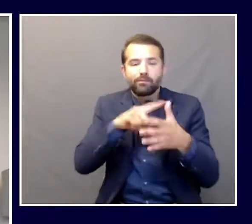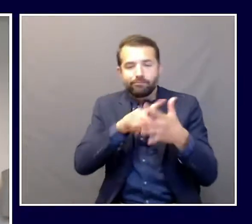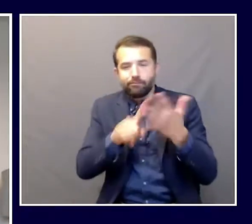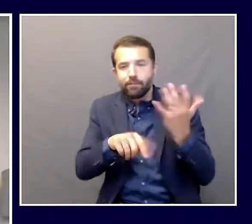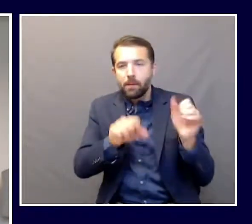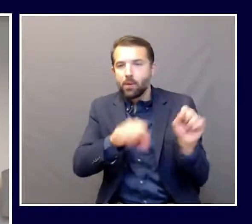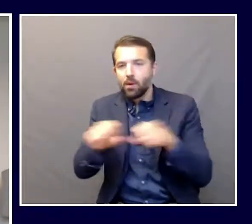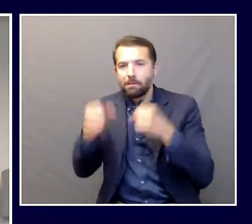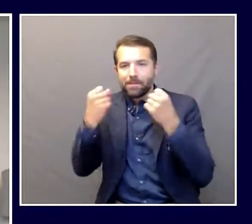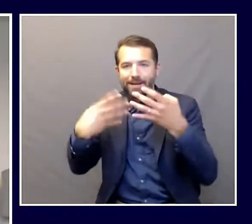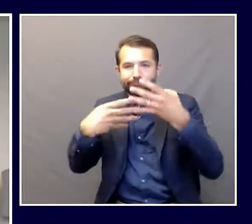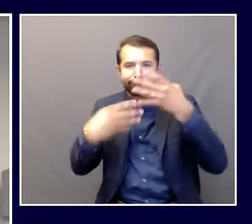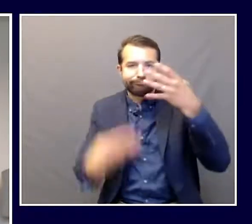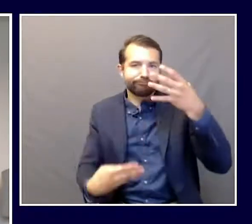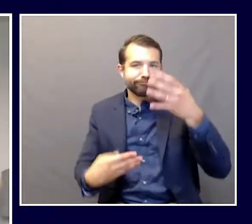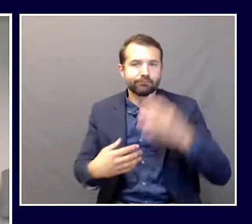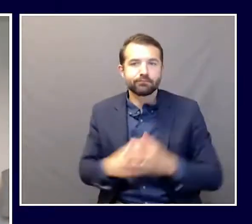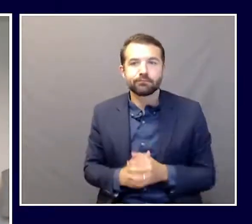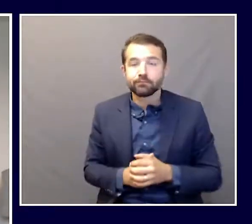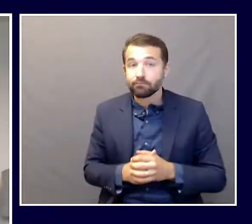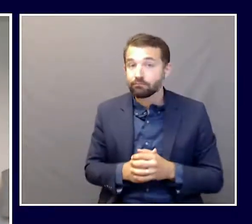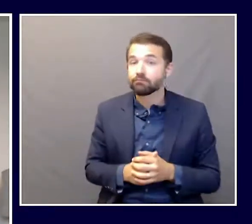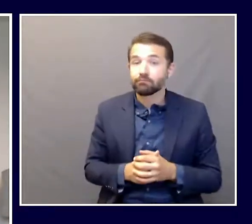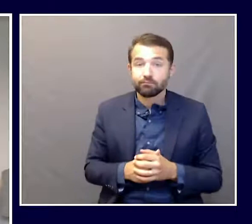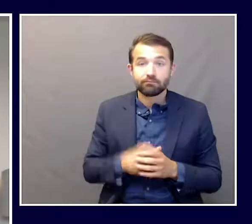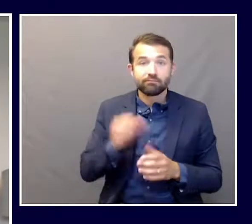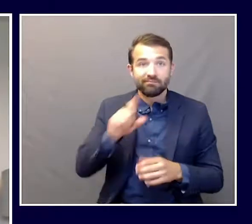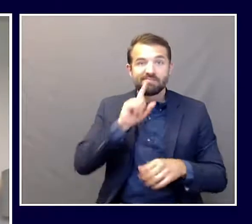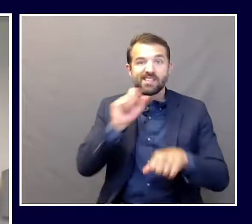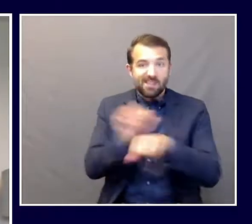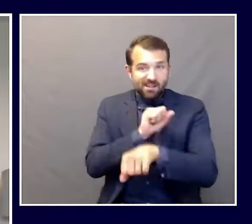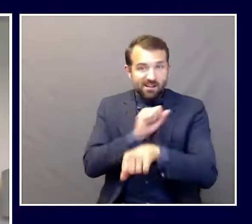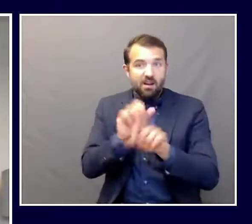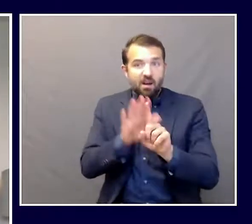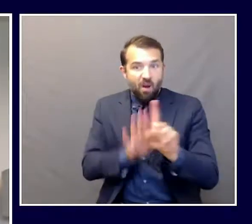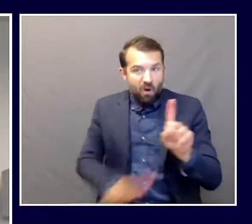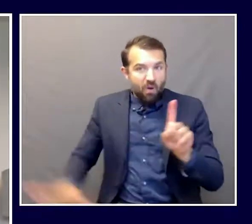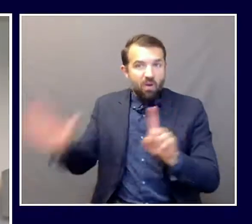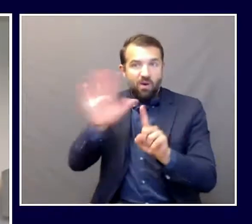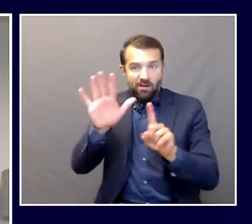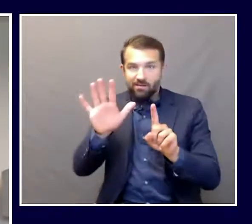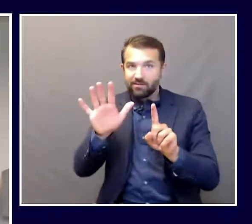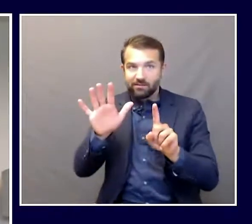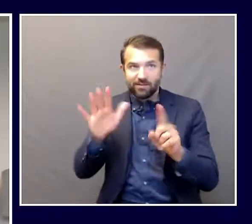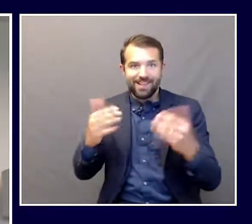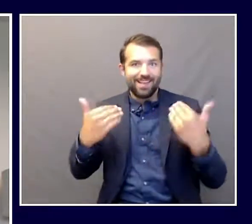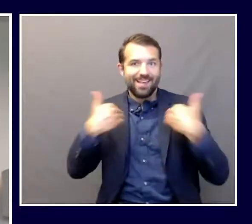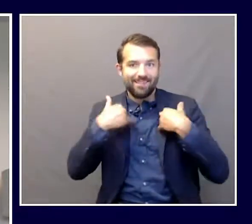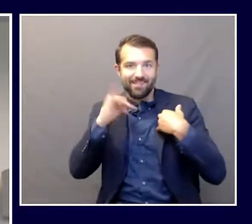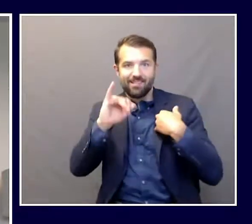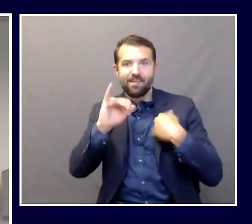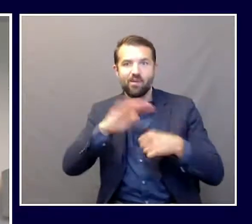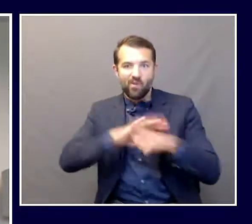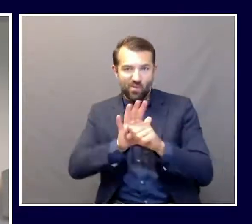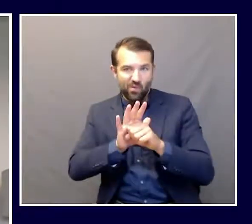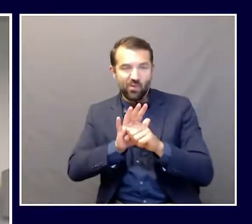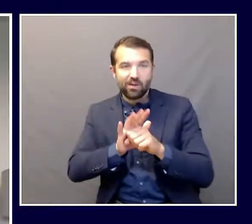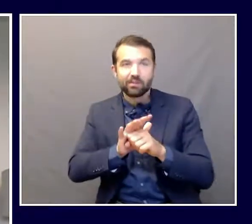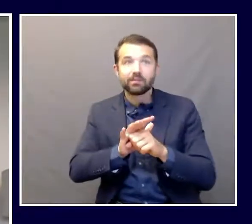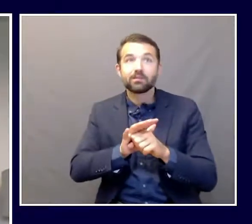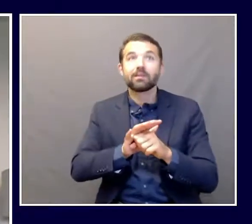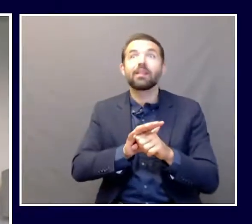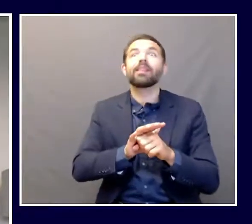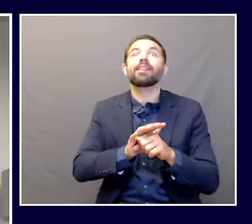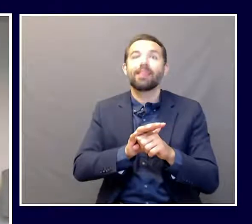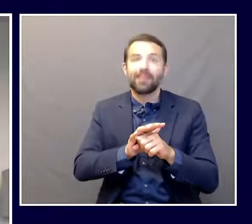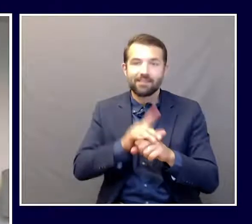the first case was officially diagnosed. But how much further that goes back, was it to December? Was it even before